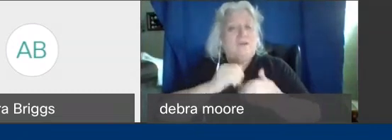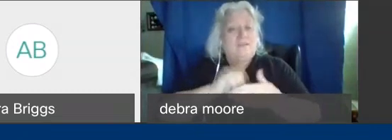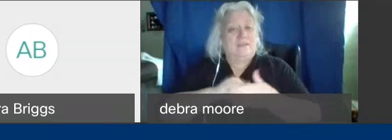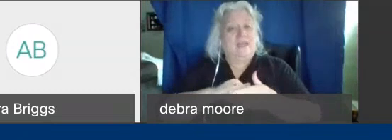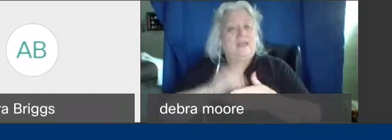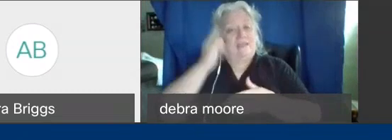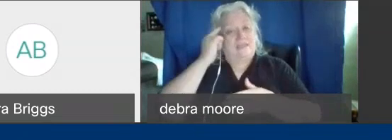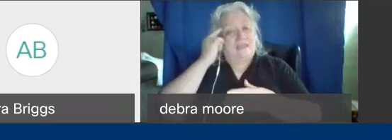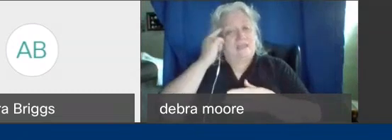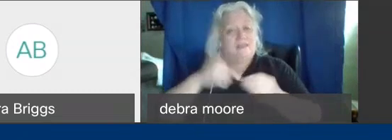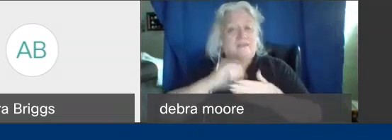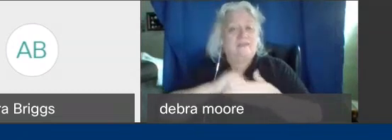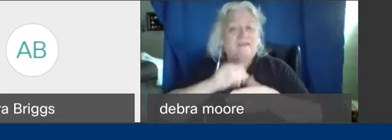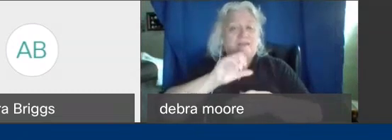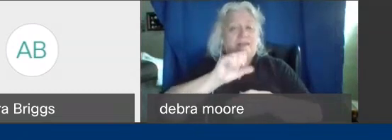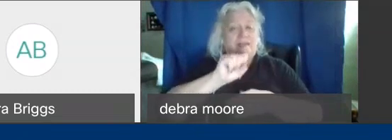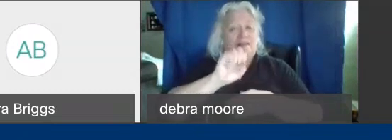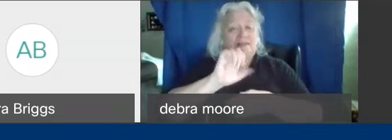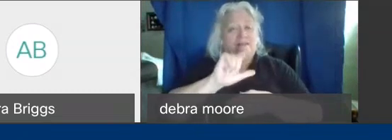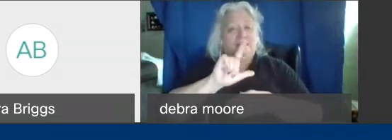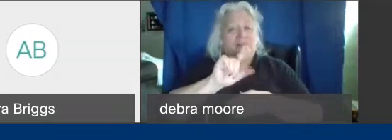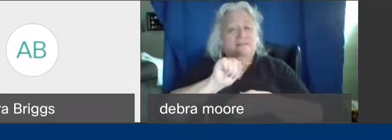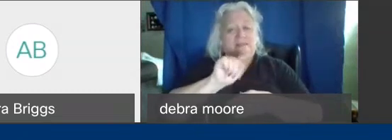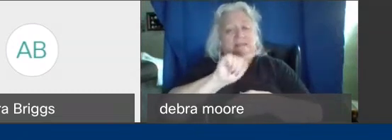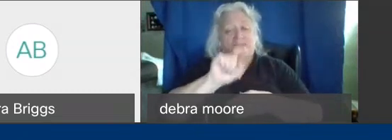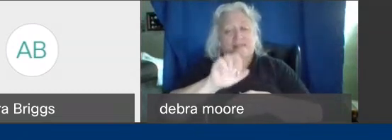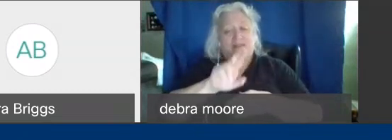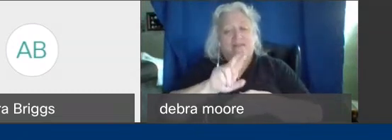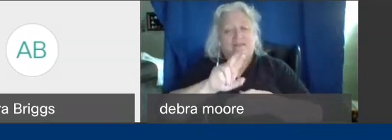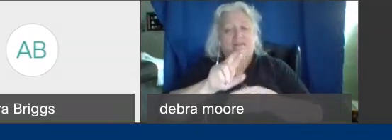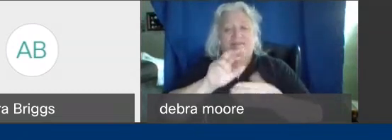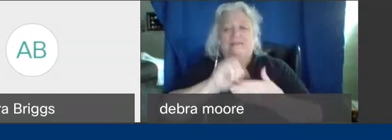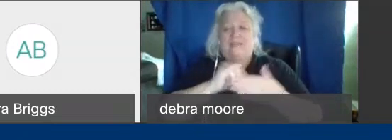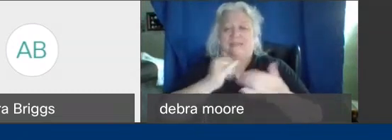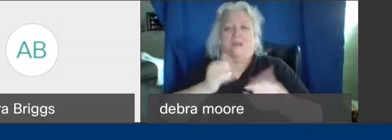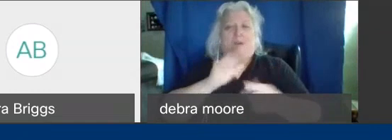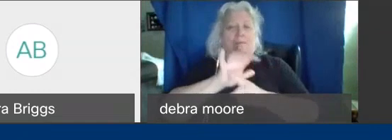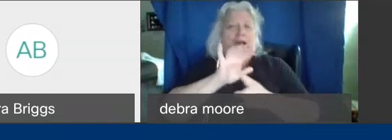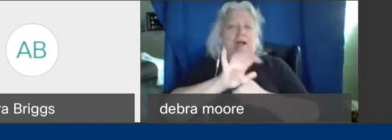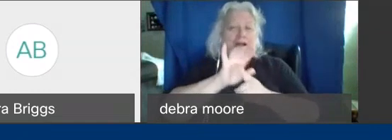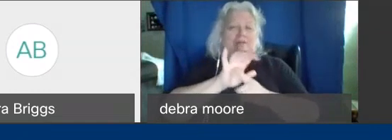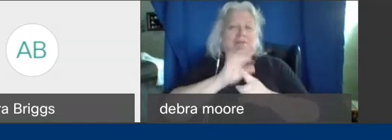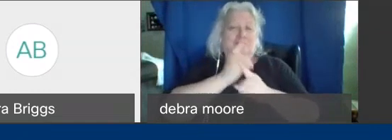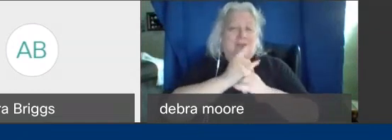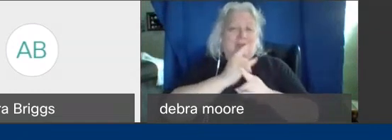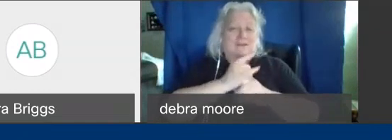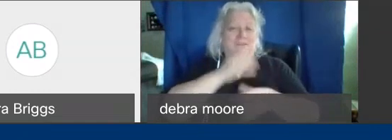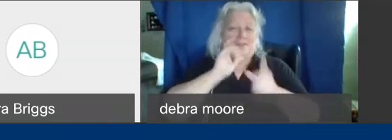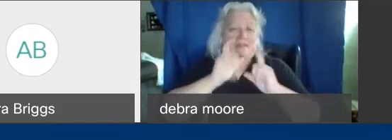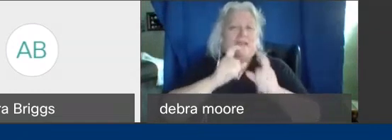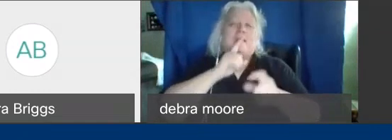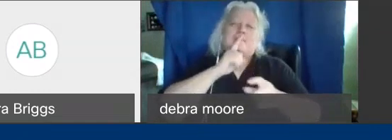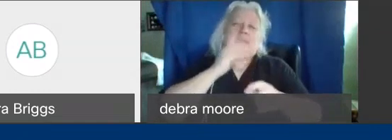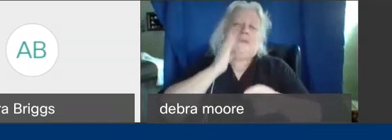other seltzers and other new popular drinks that have varying different alcohol contents. So it's just important to be aware